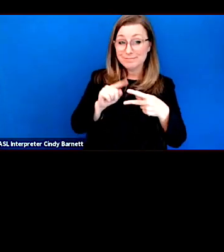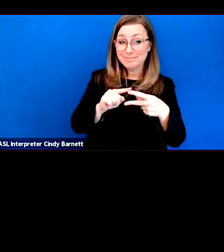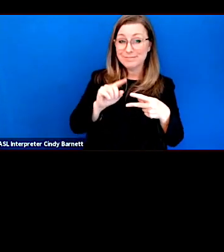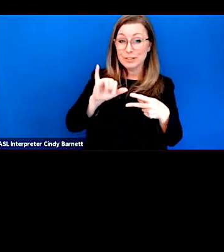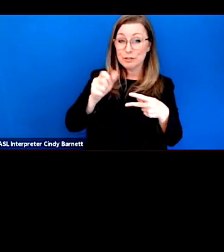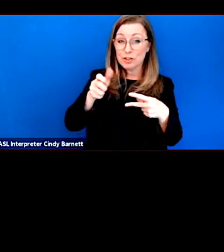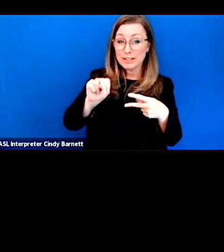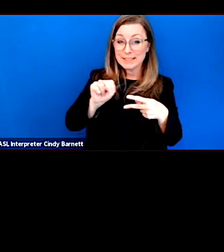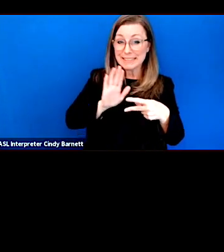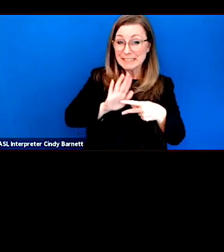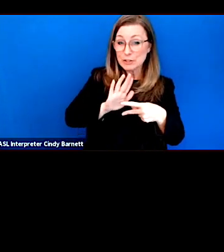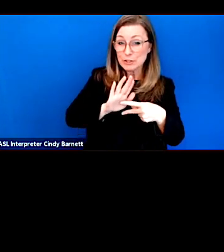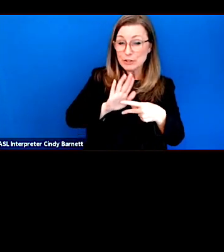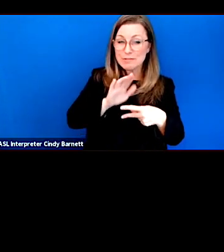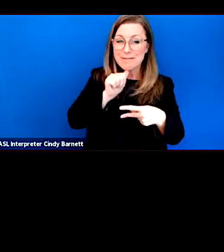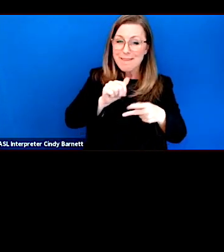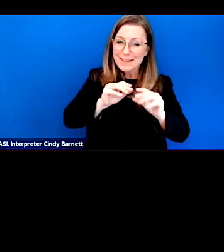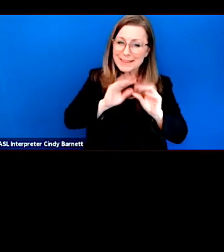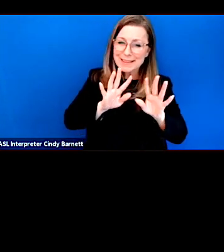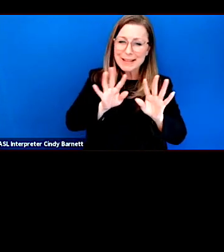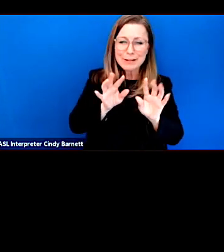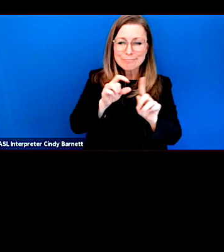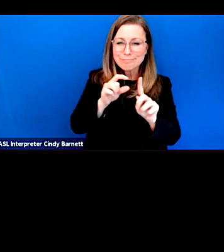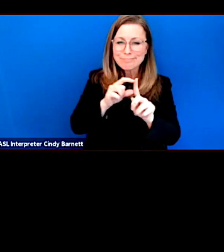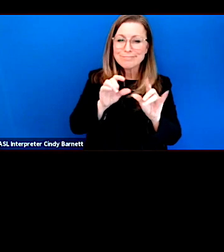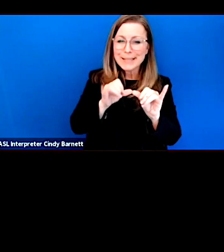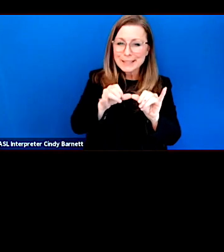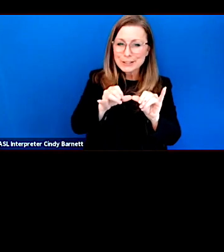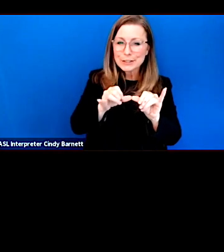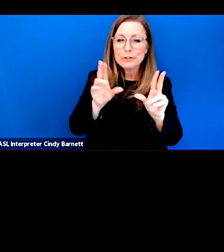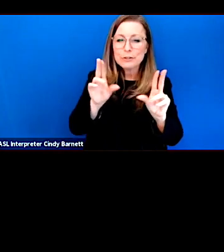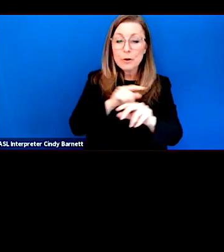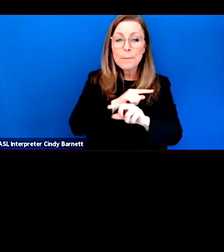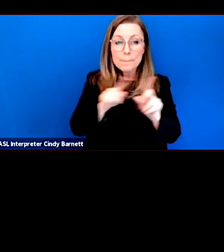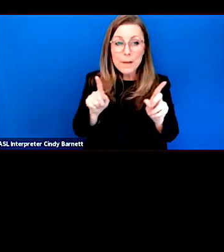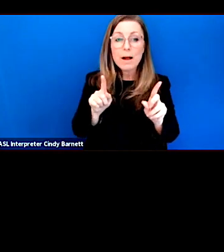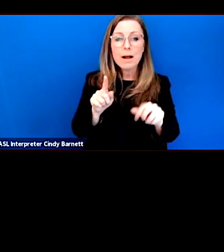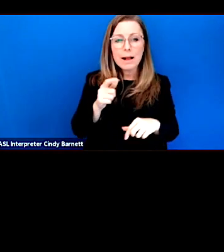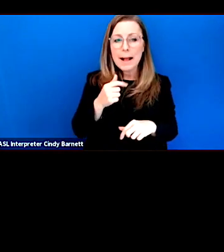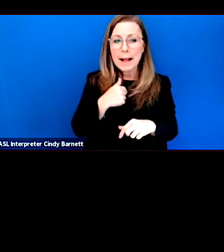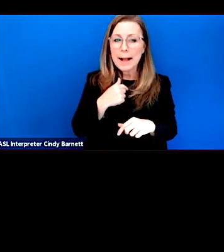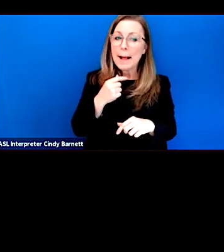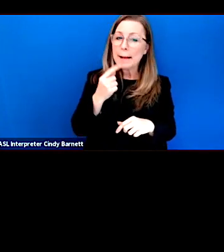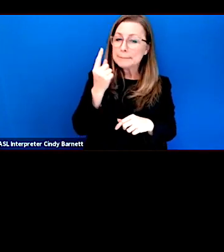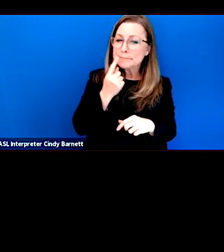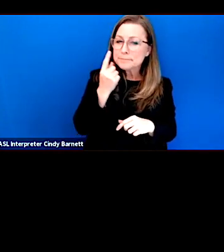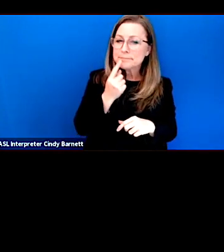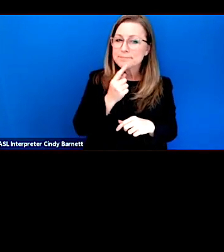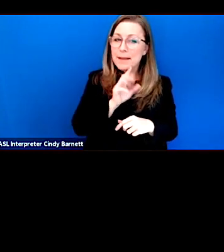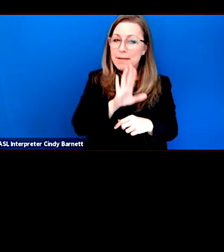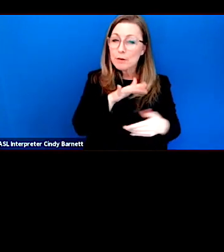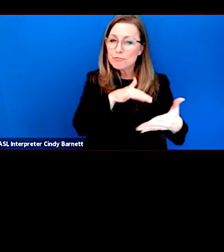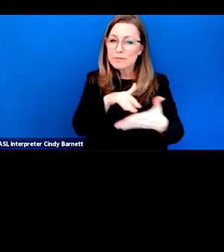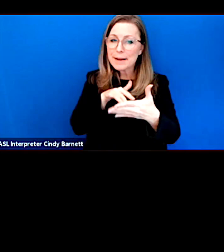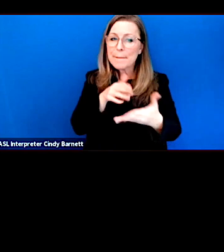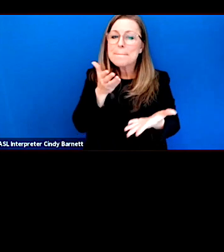engineering, but because there's the possibility that within their study, they may have disaggregated their findings by discipline,